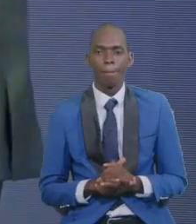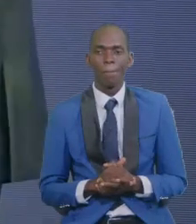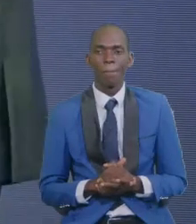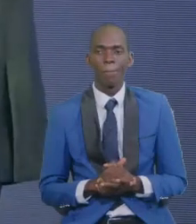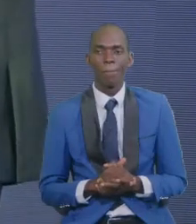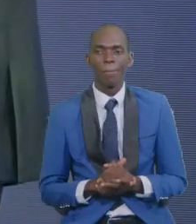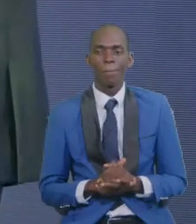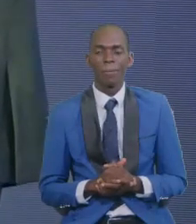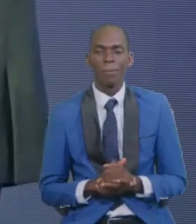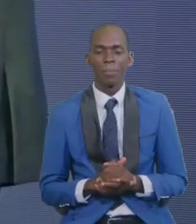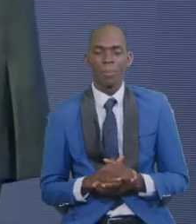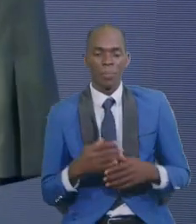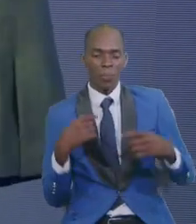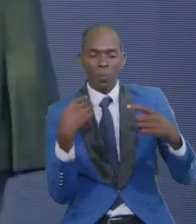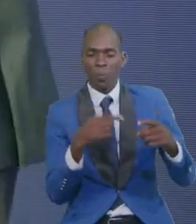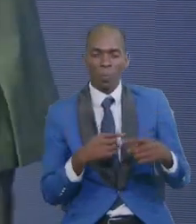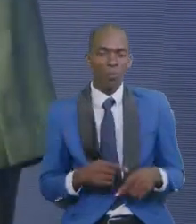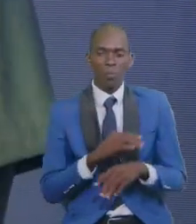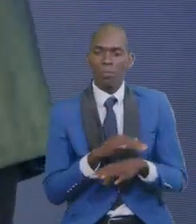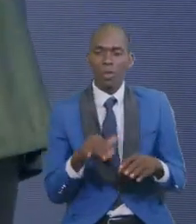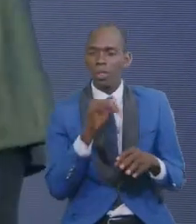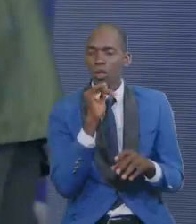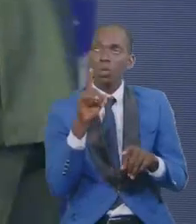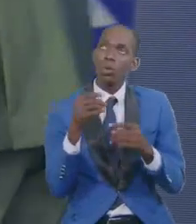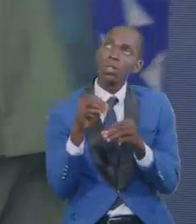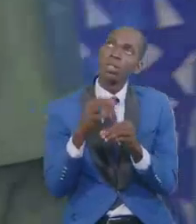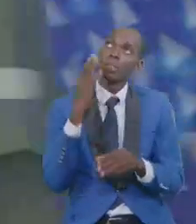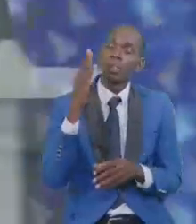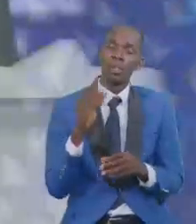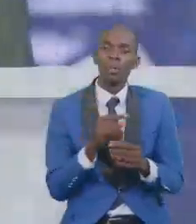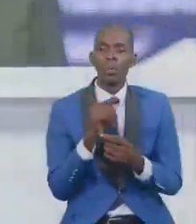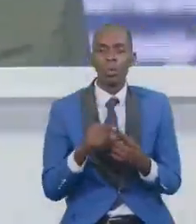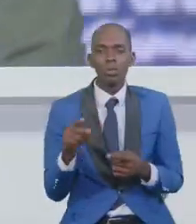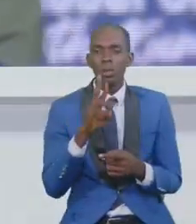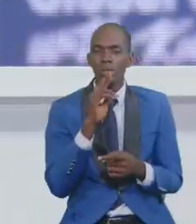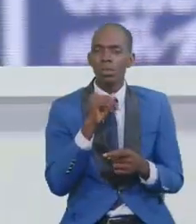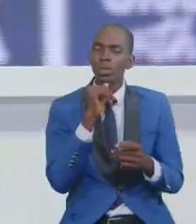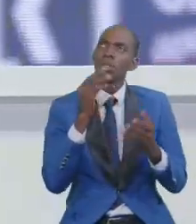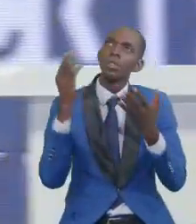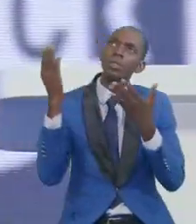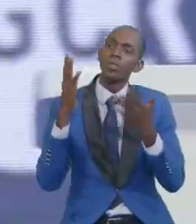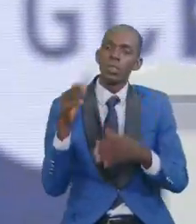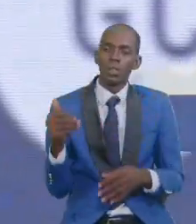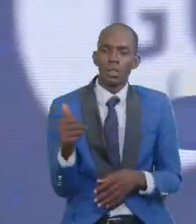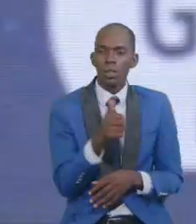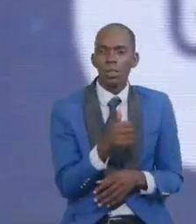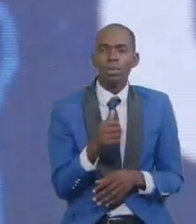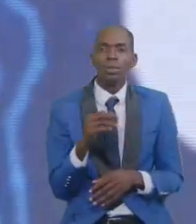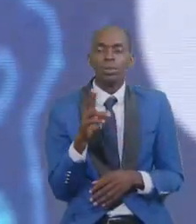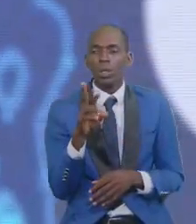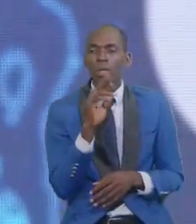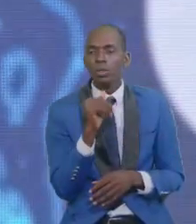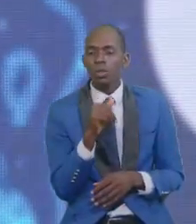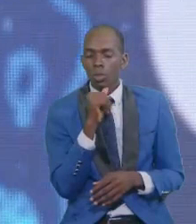Strife does not come in. When you are not serving yourself, you are not plowing for yourself, you are not cultivating for